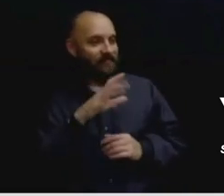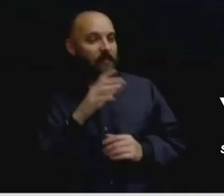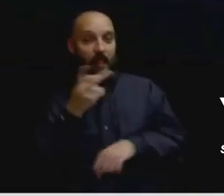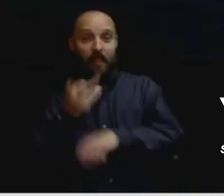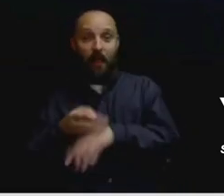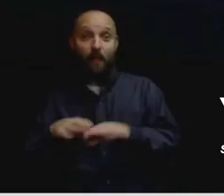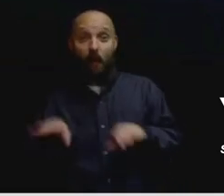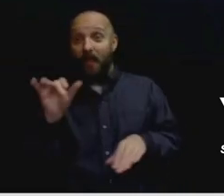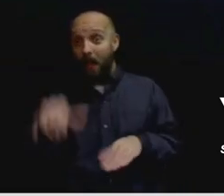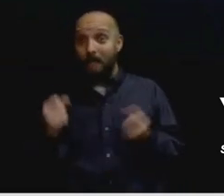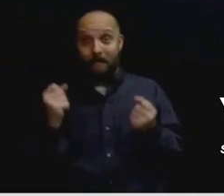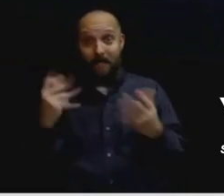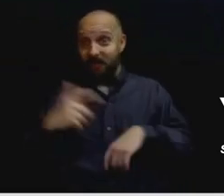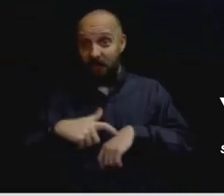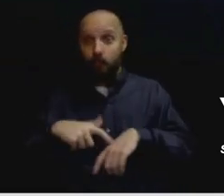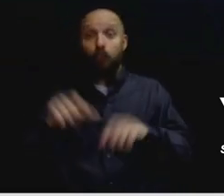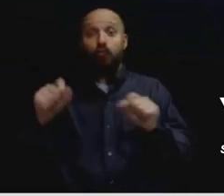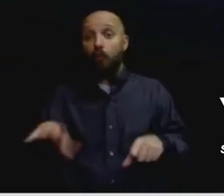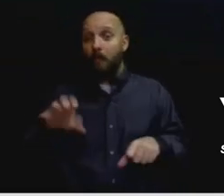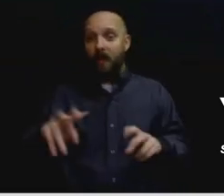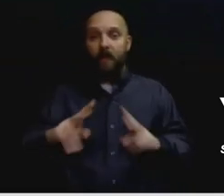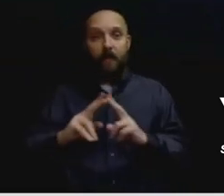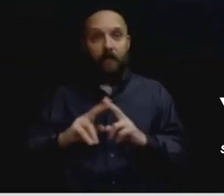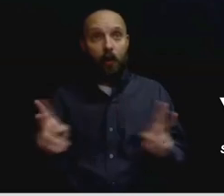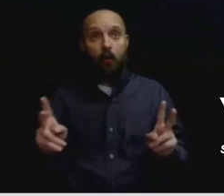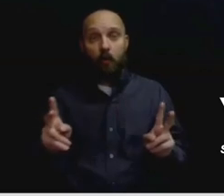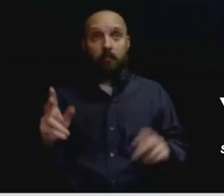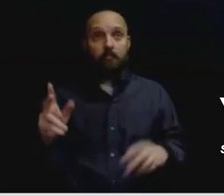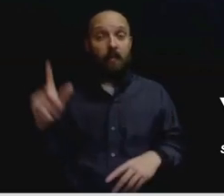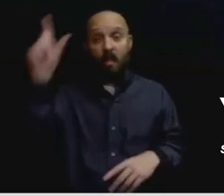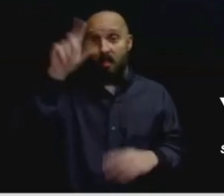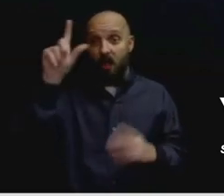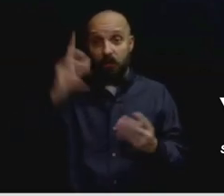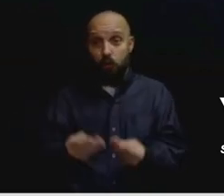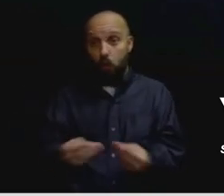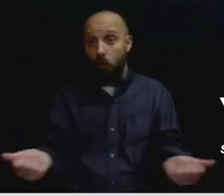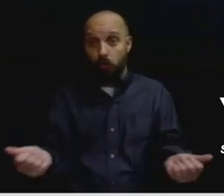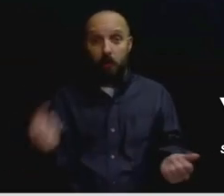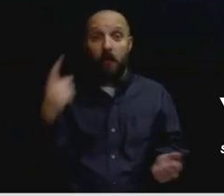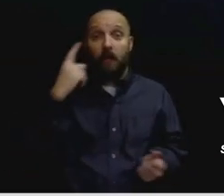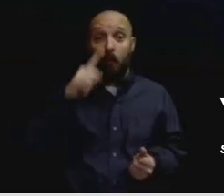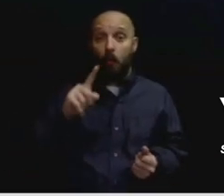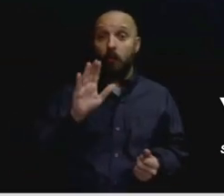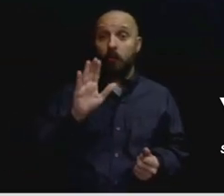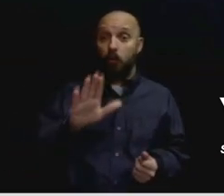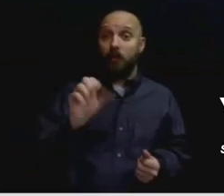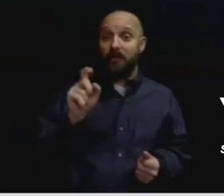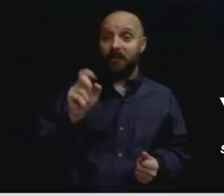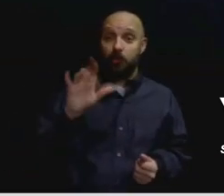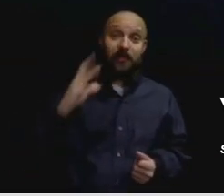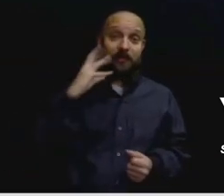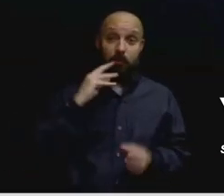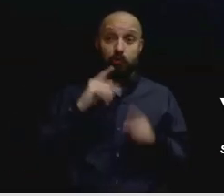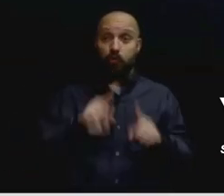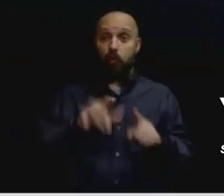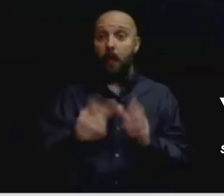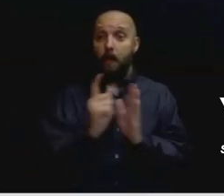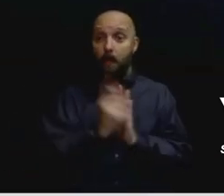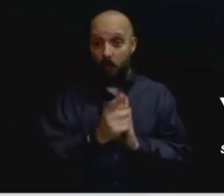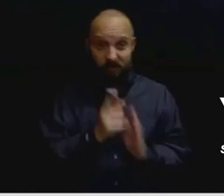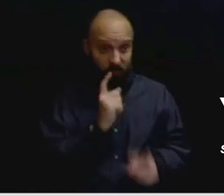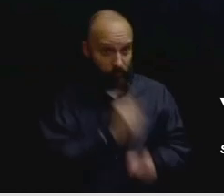many times could be a very logical solution for your sensory experience at that time. Is that